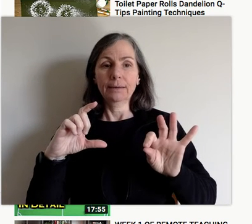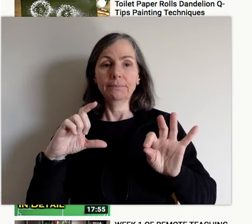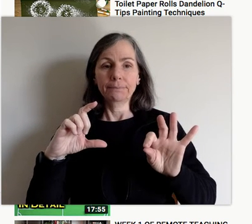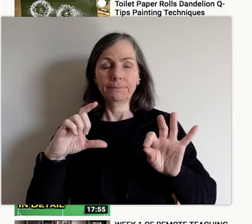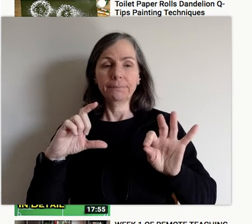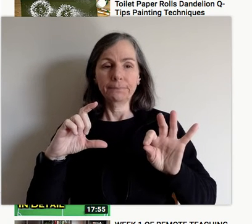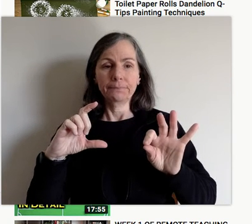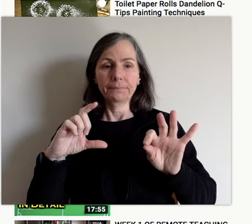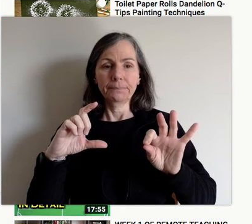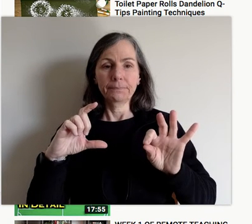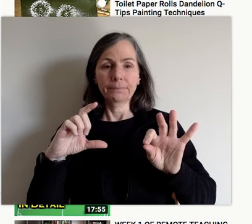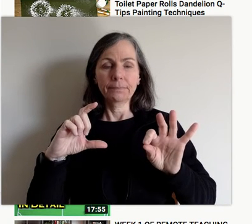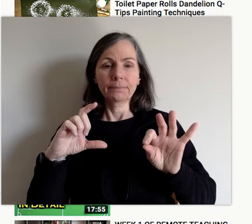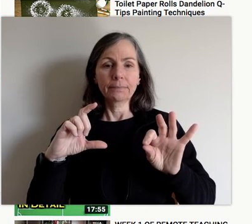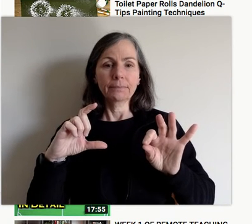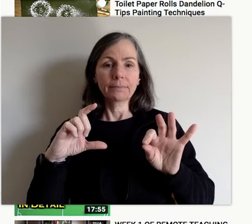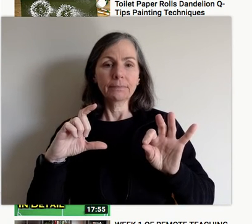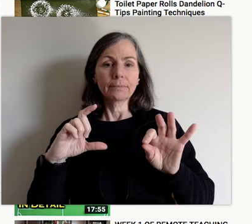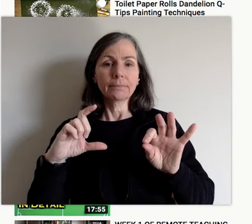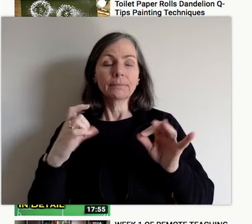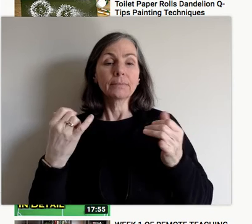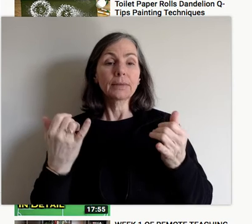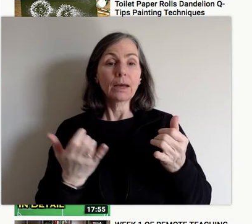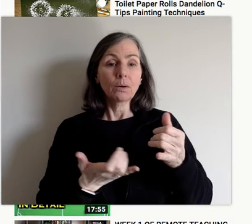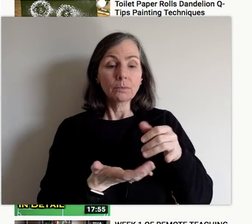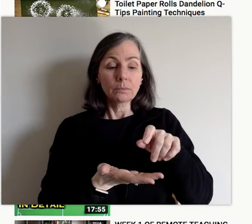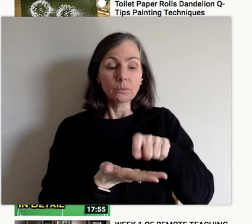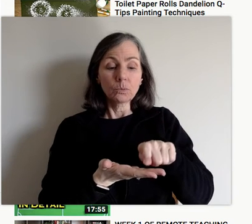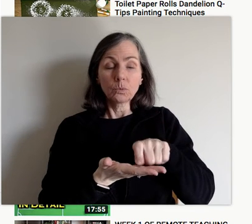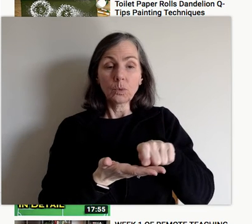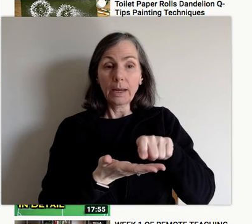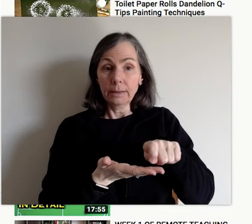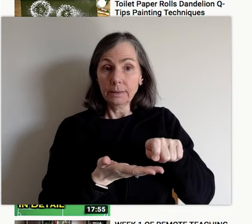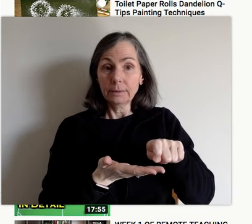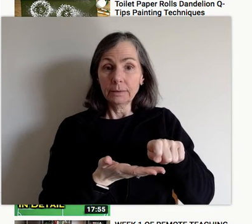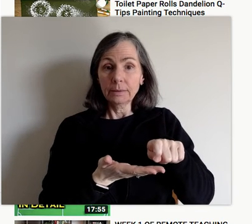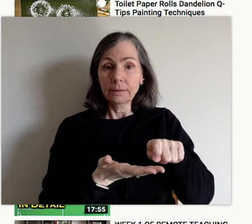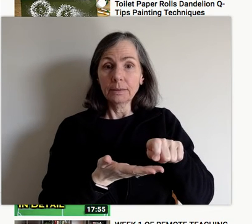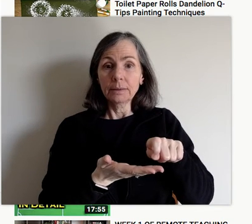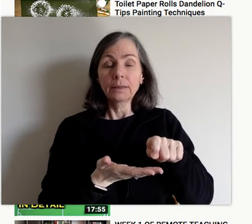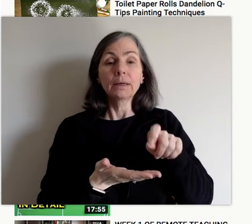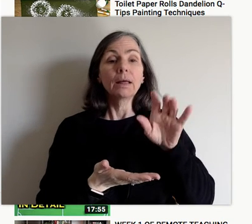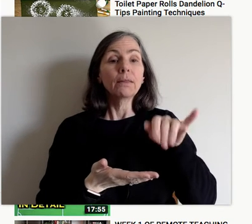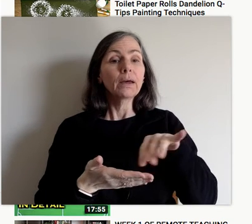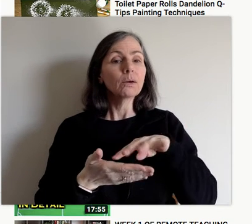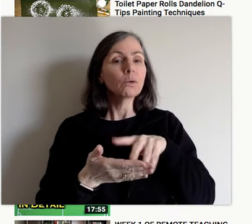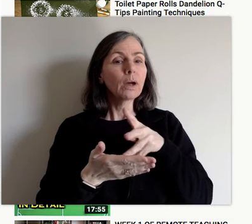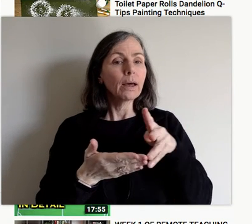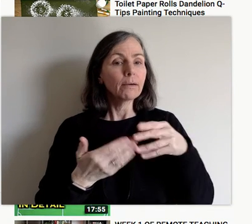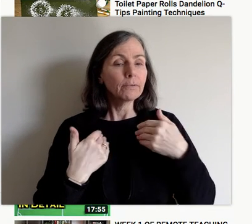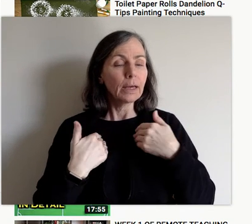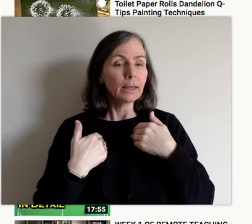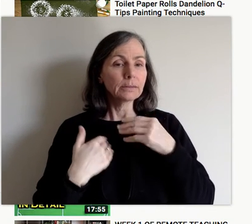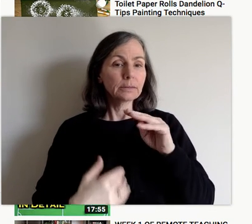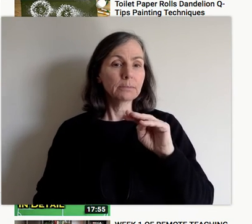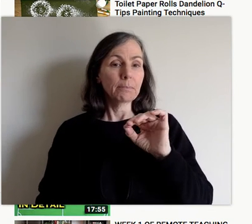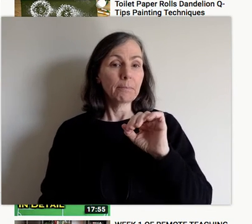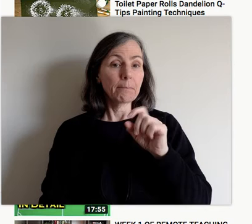So we could say on the right again, this graph has a maximum